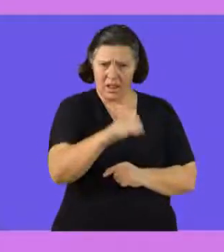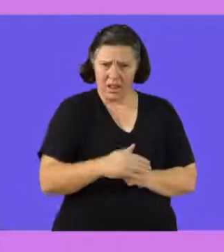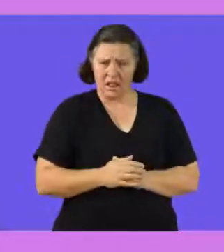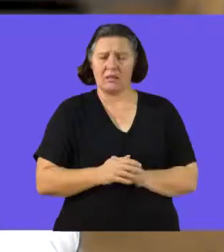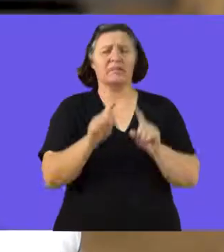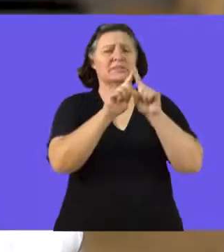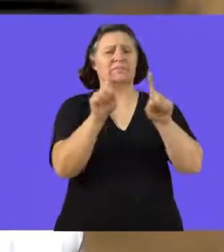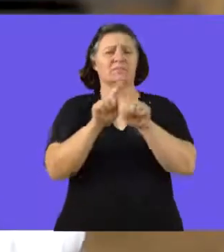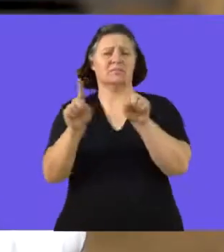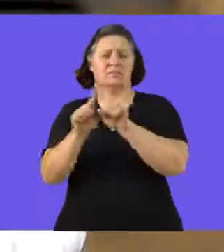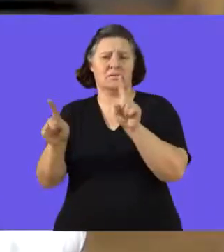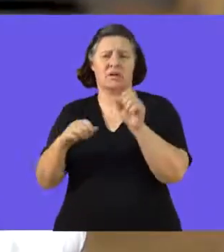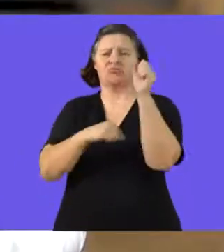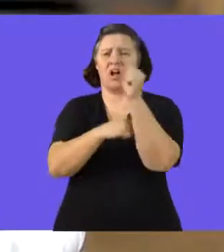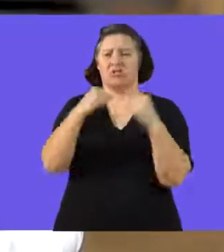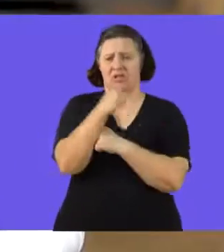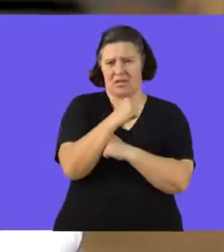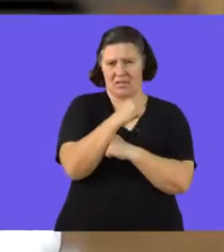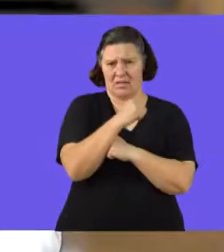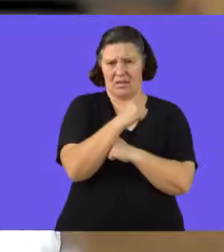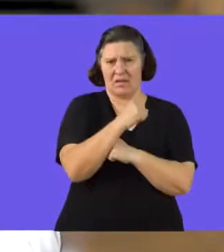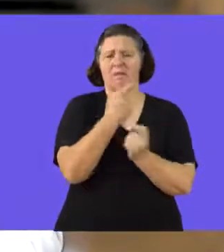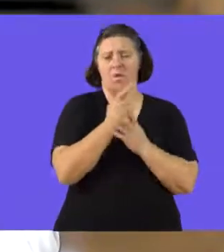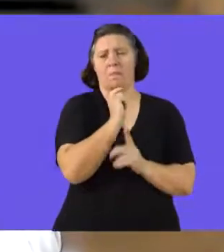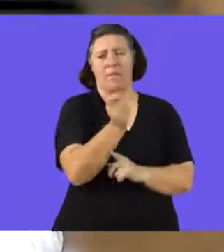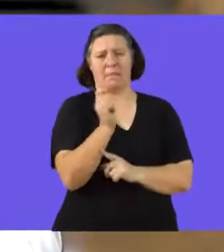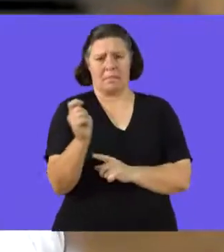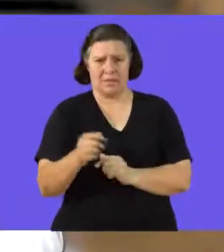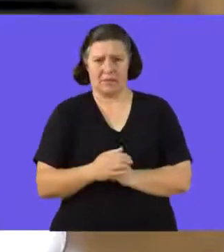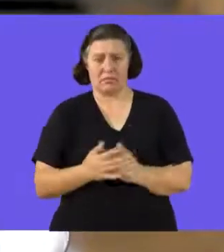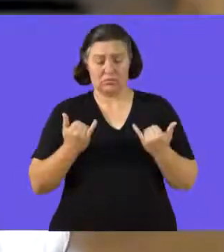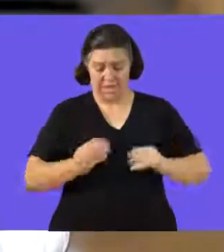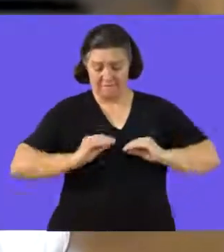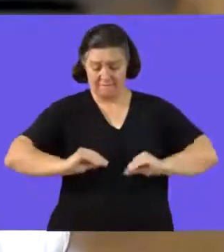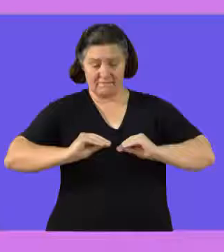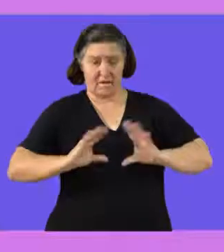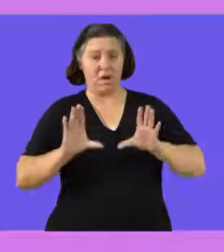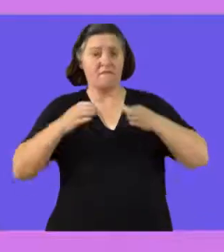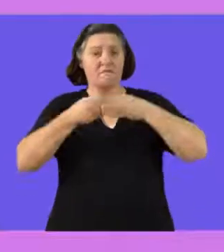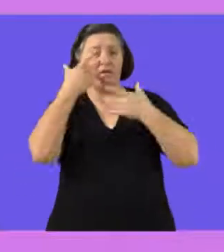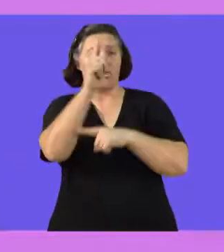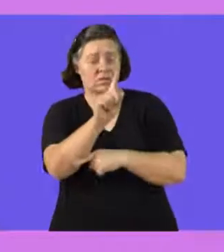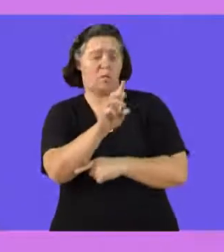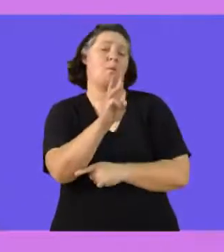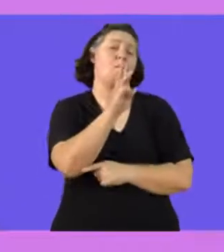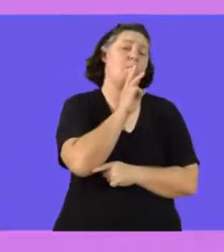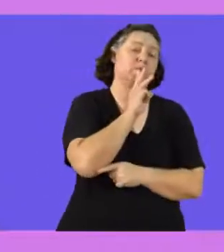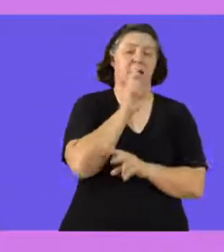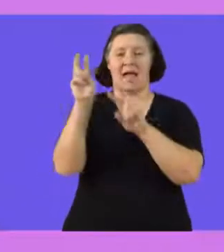to know the different types of tariff structures, but specifically in today's lesson, we will be focusing on water